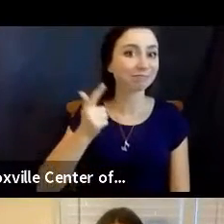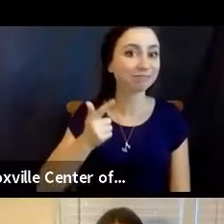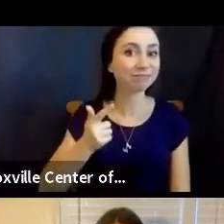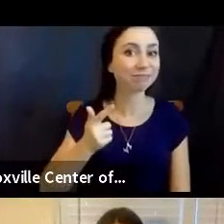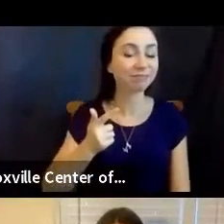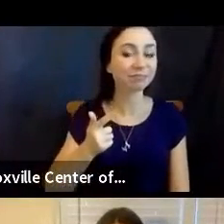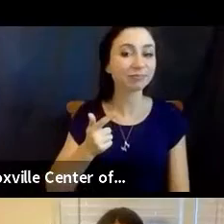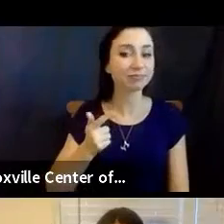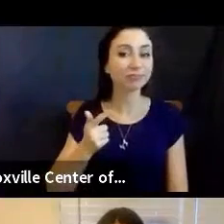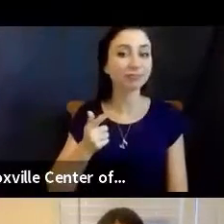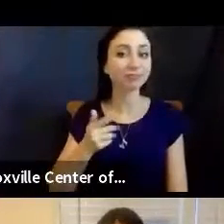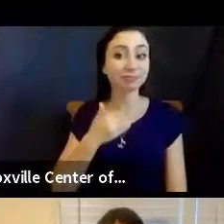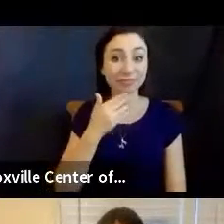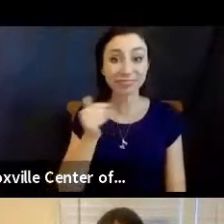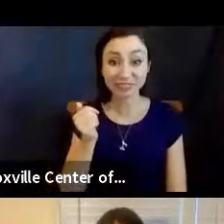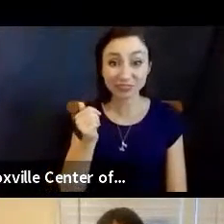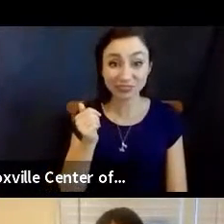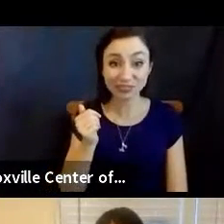Is that better?